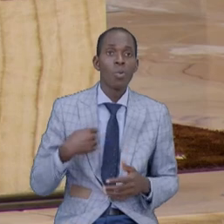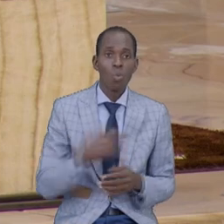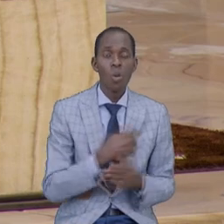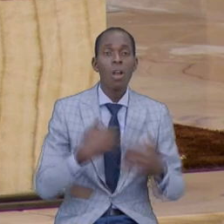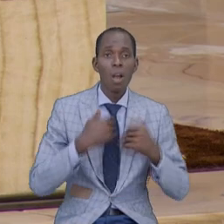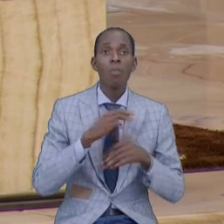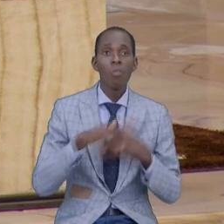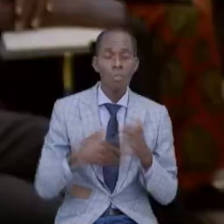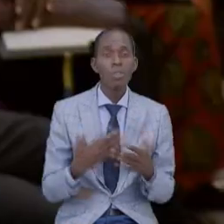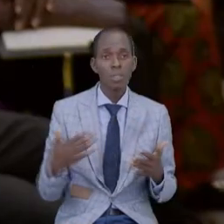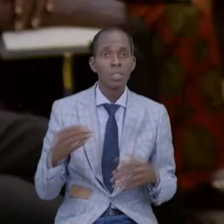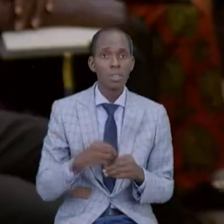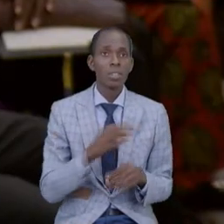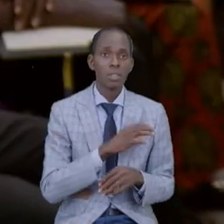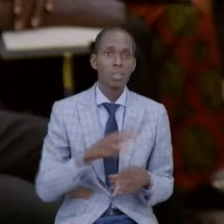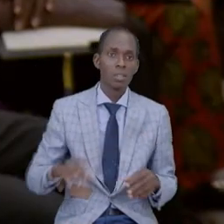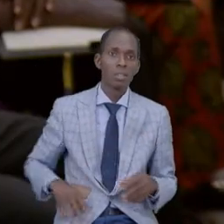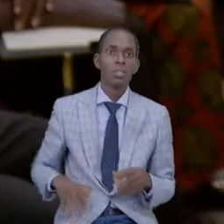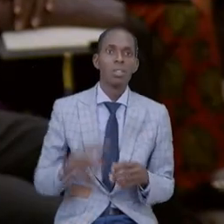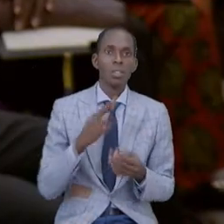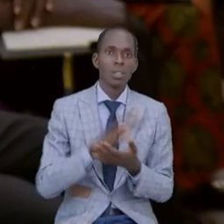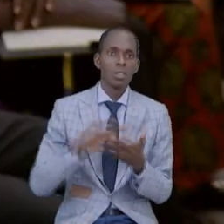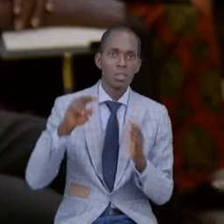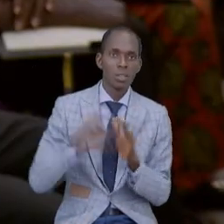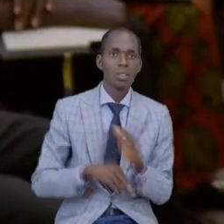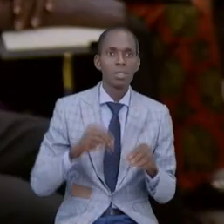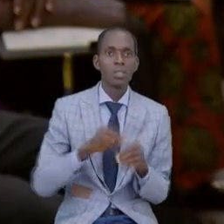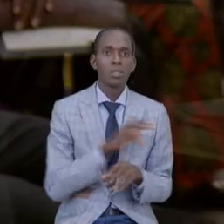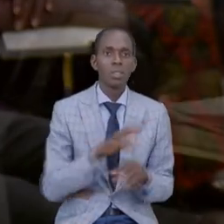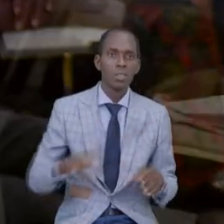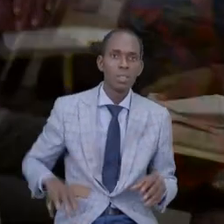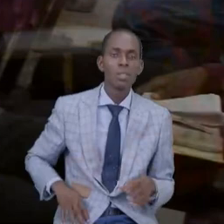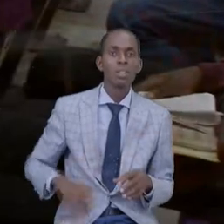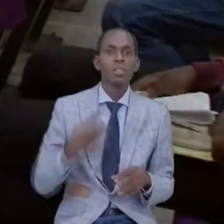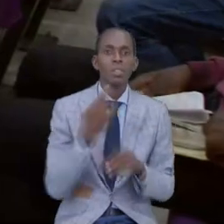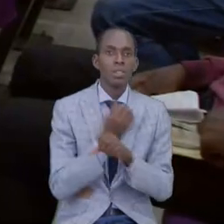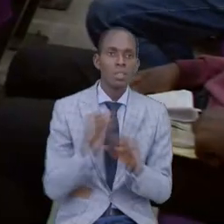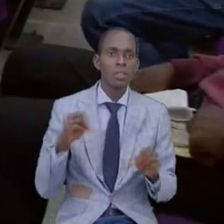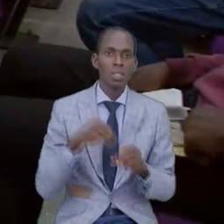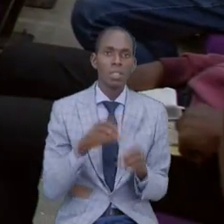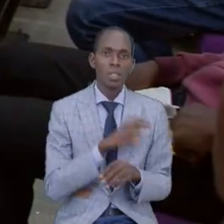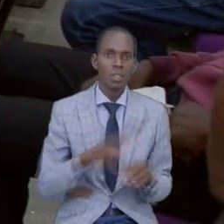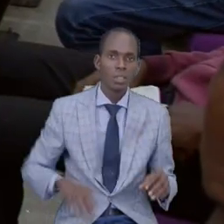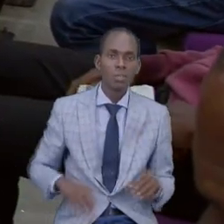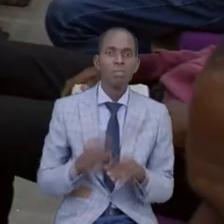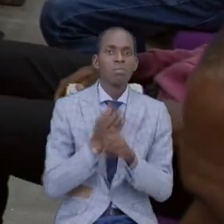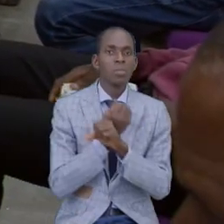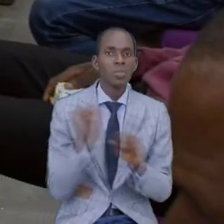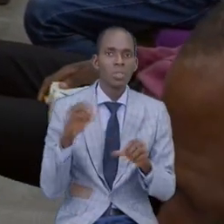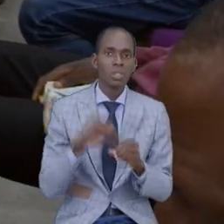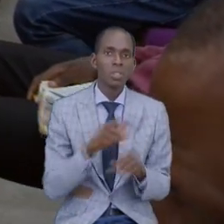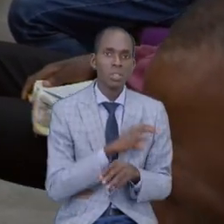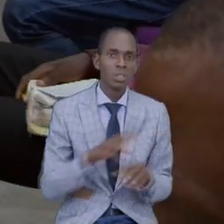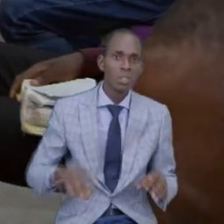all things in Christ. Righteousness in Christ, redemption in Christ, justification in